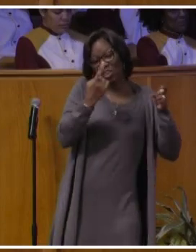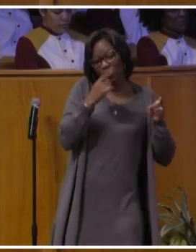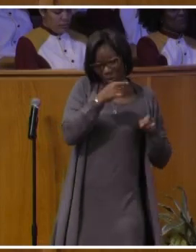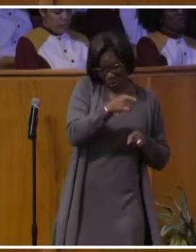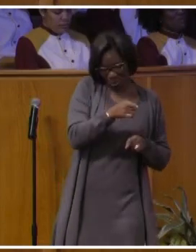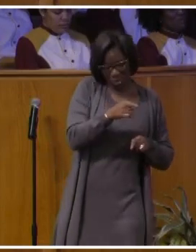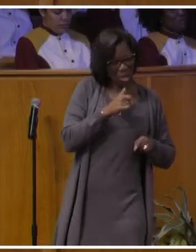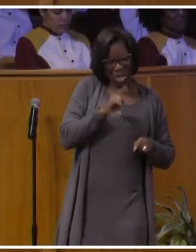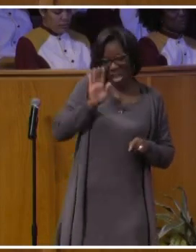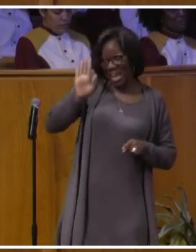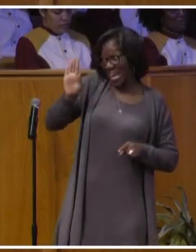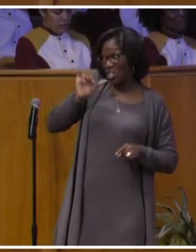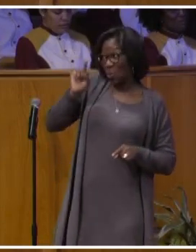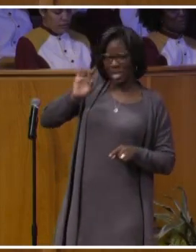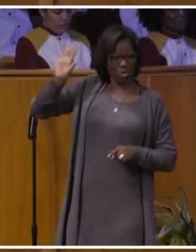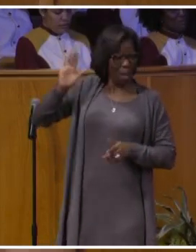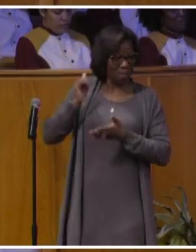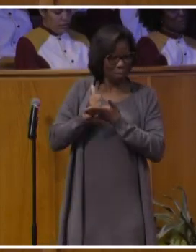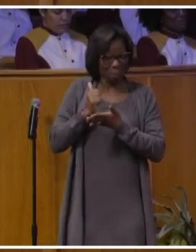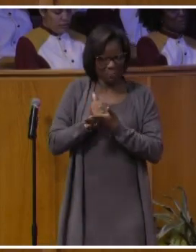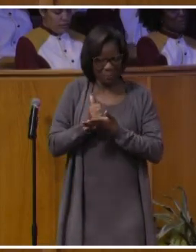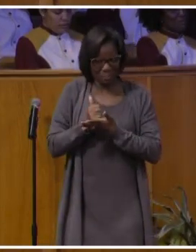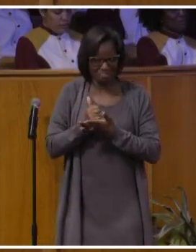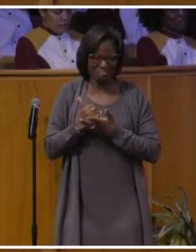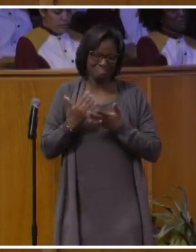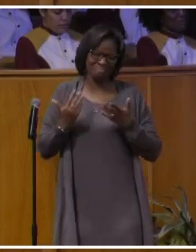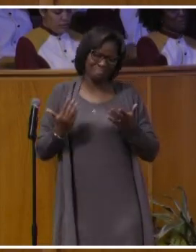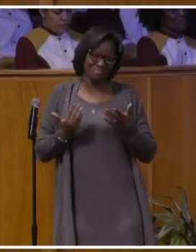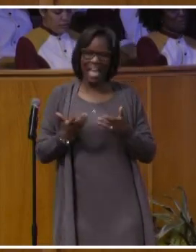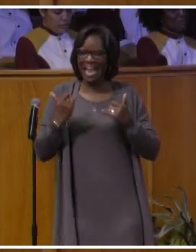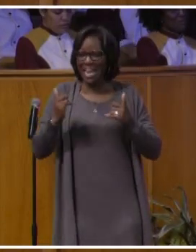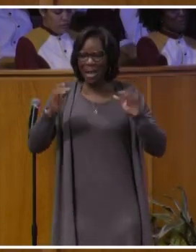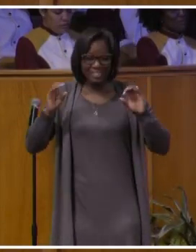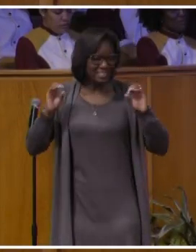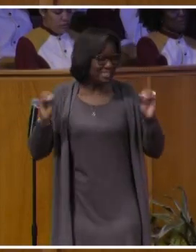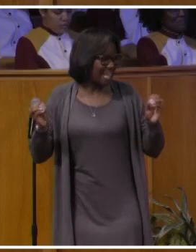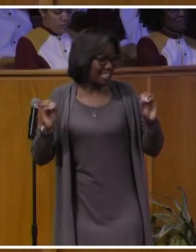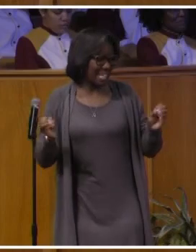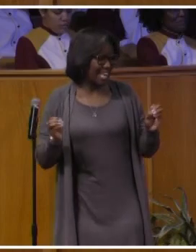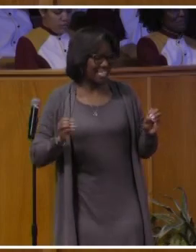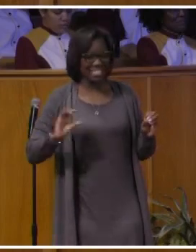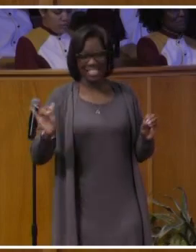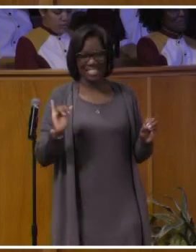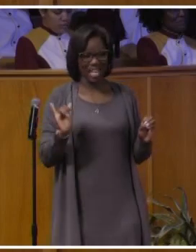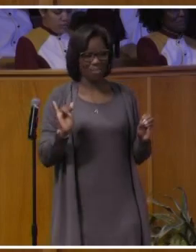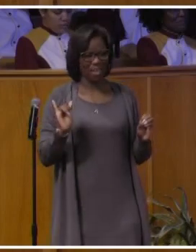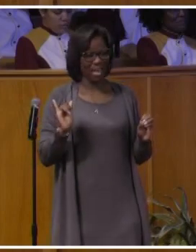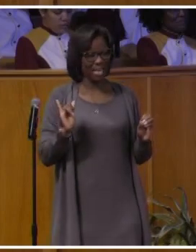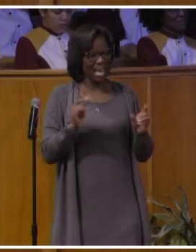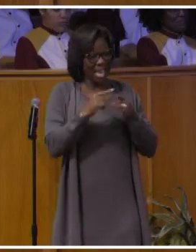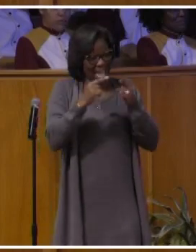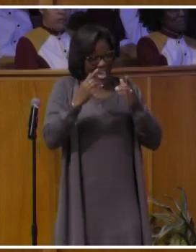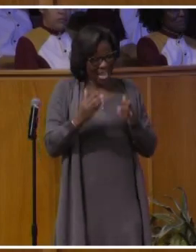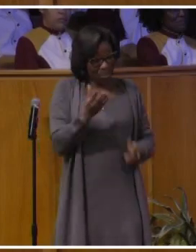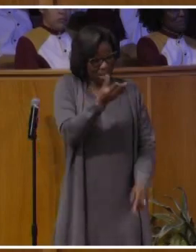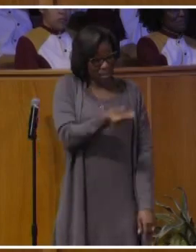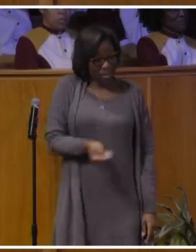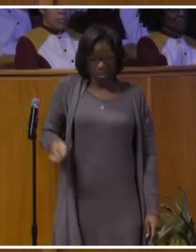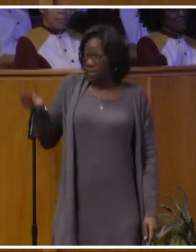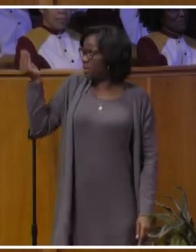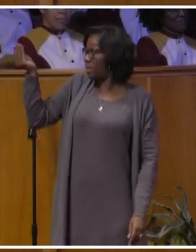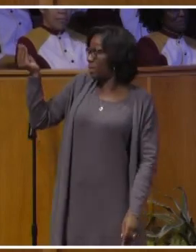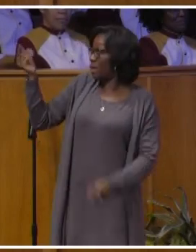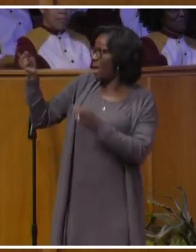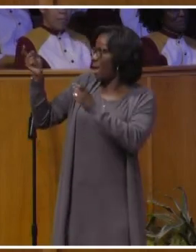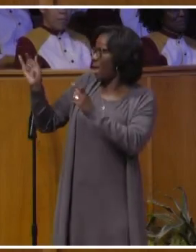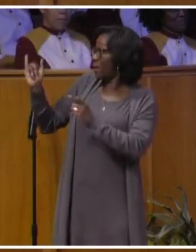for you. Can I tell you something real quick? Ain't nothing like turning an enemy over to God. I